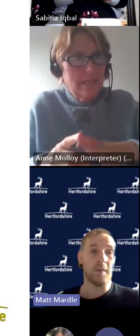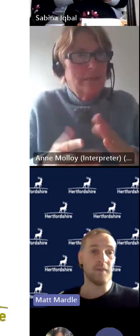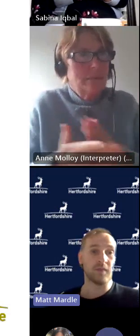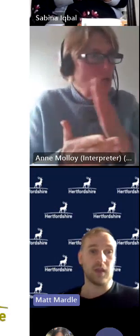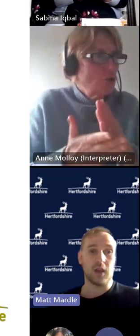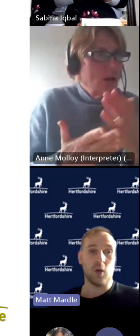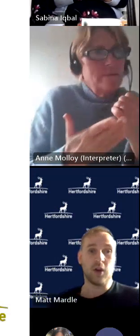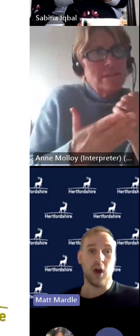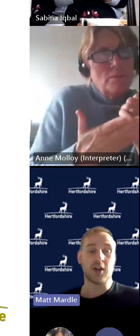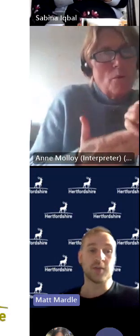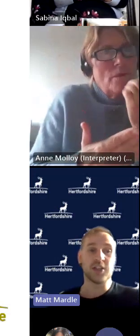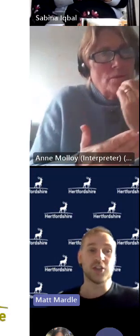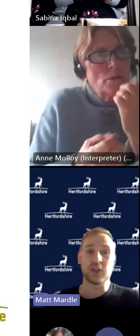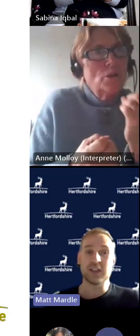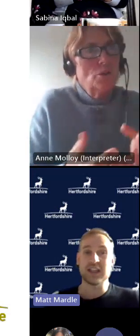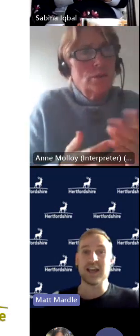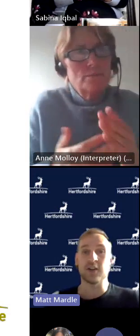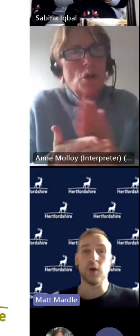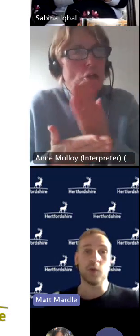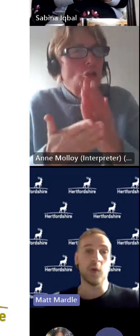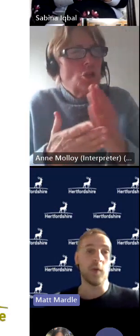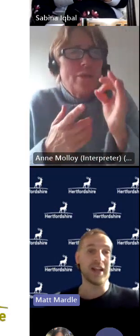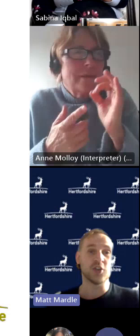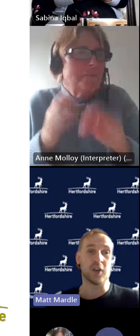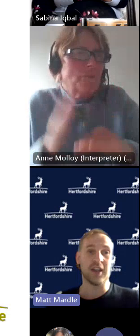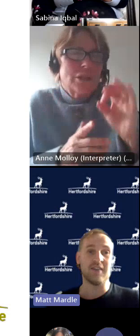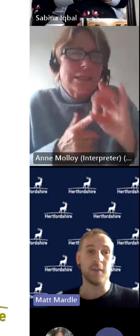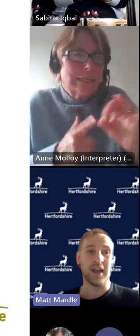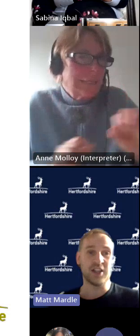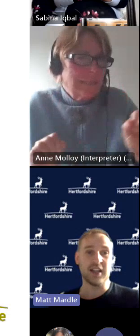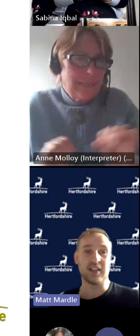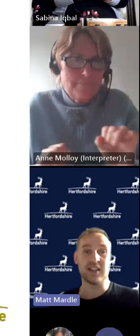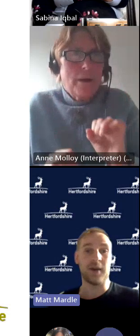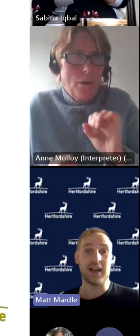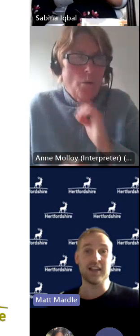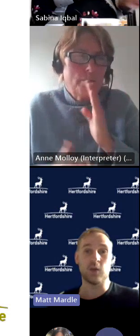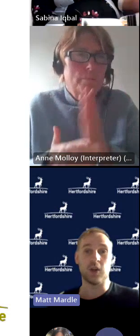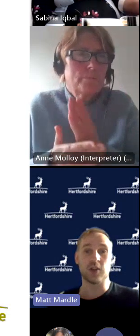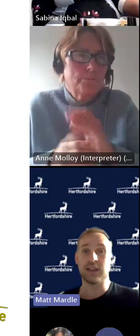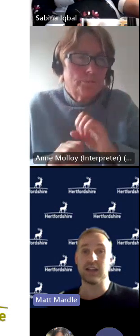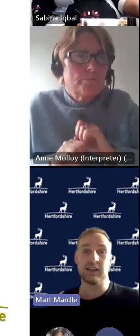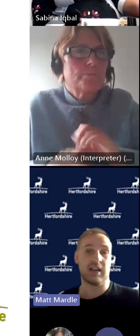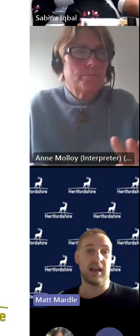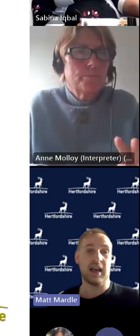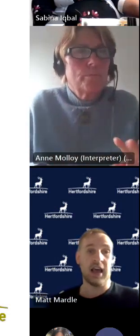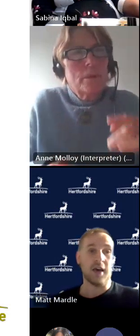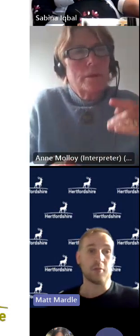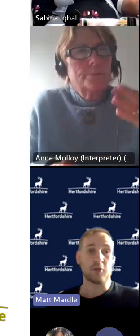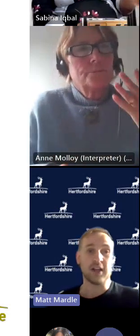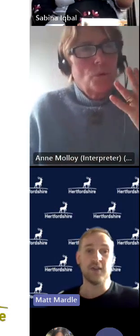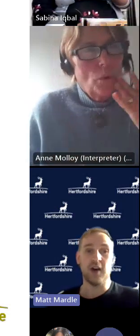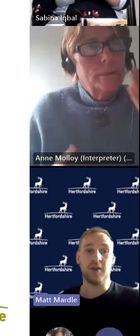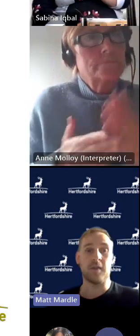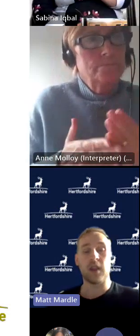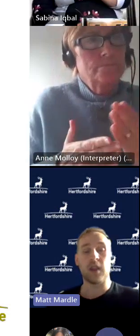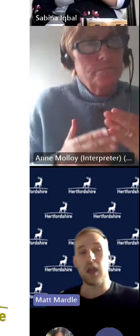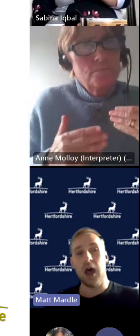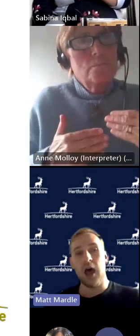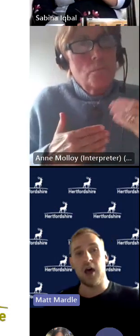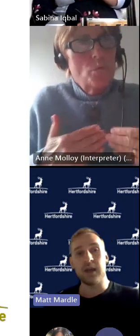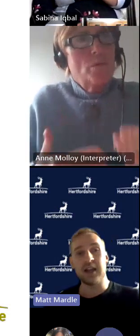support. We're not 100% sure on the details, but we will make sure that the information is disseminated once we have progressed